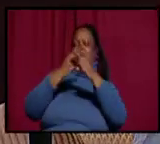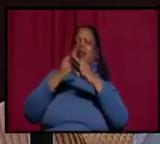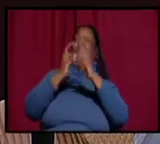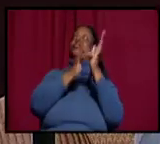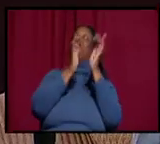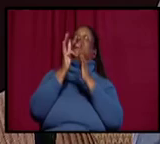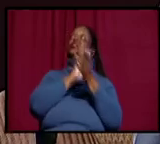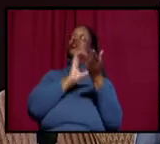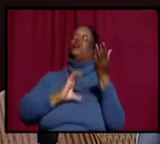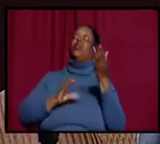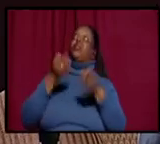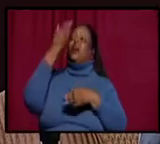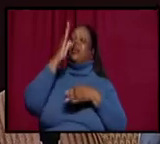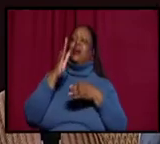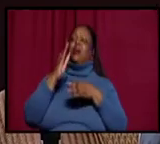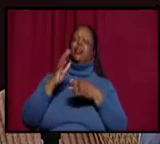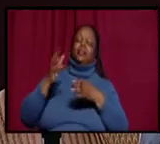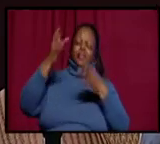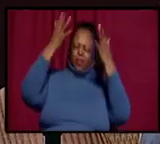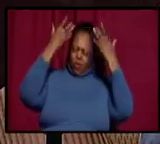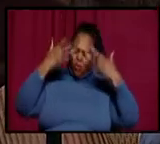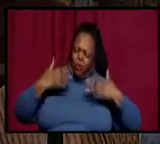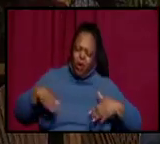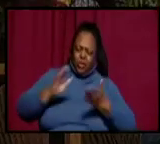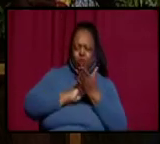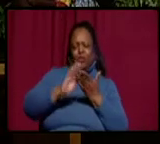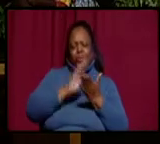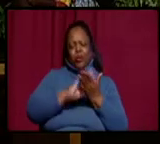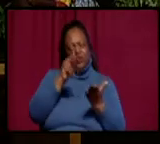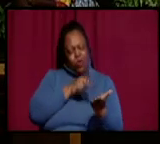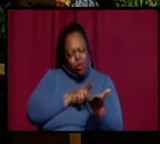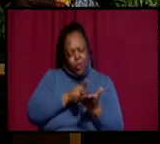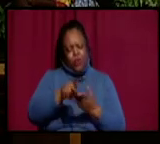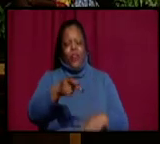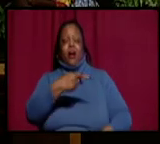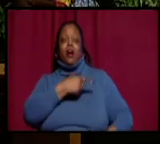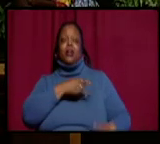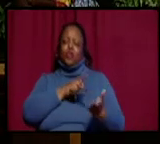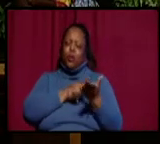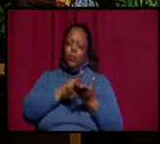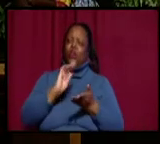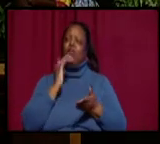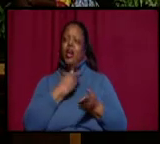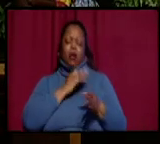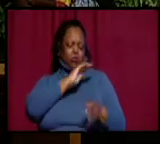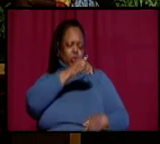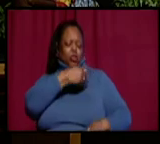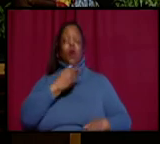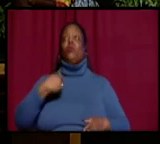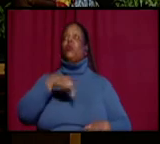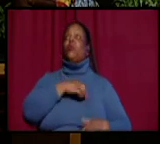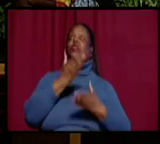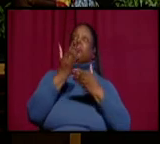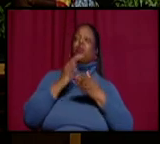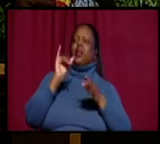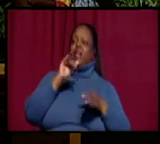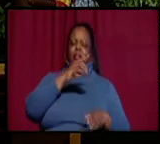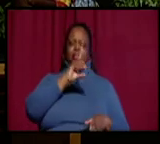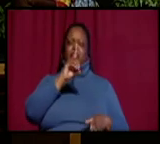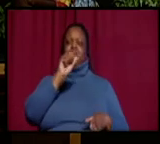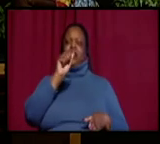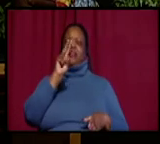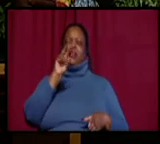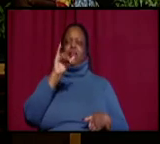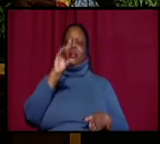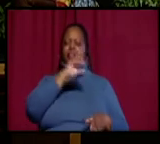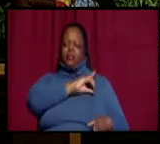of Jesus Christ, God, wash us over again. Purify our hearts. Purify our souls. We want to pray like David. God,